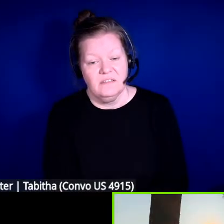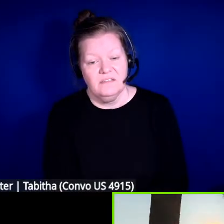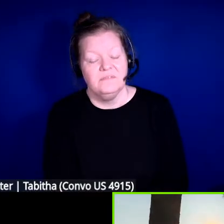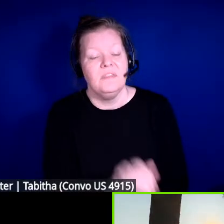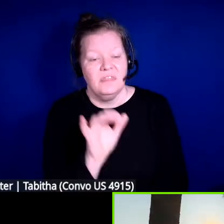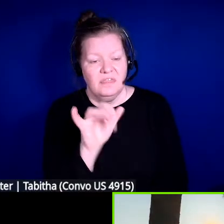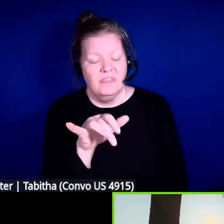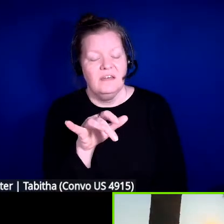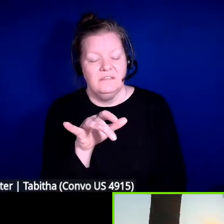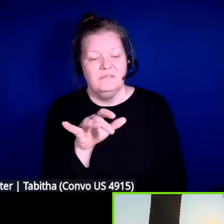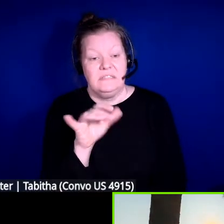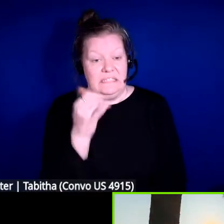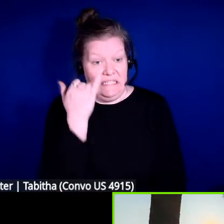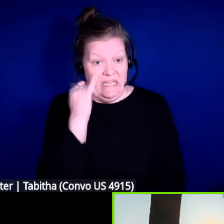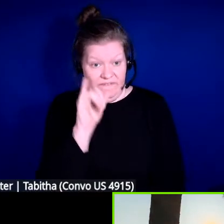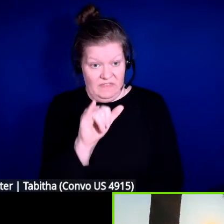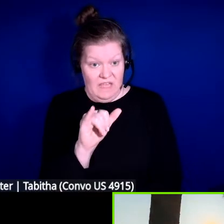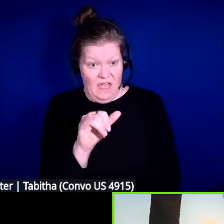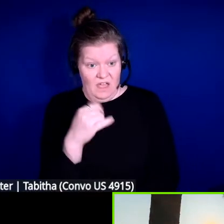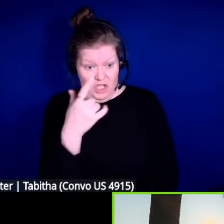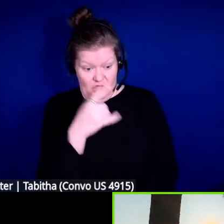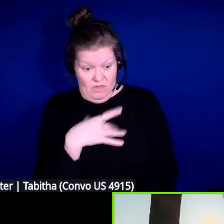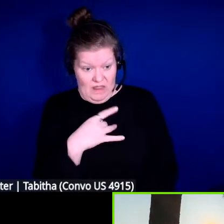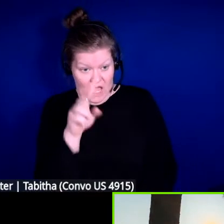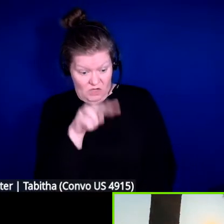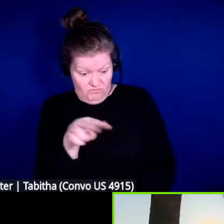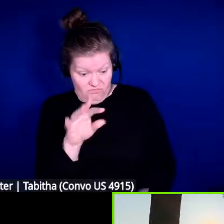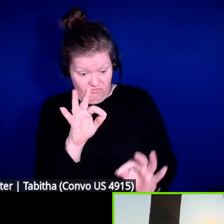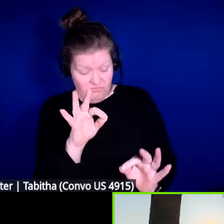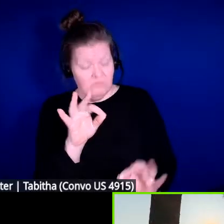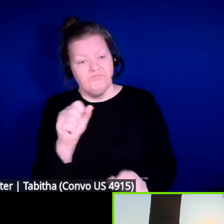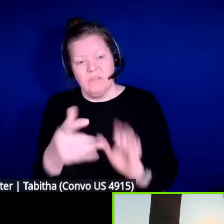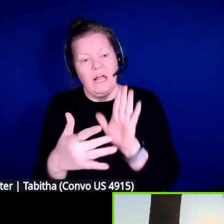click? that's the one, if that's the one you want, then yes.